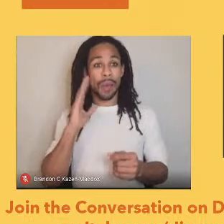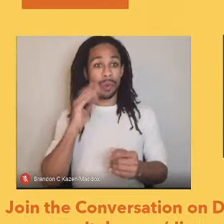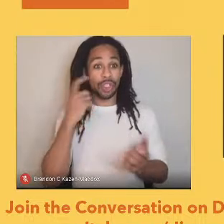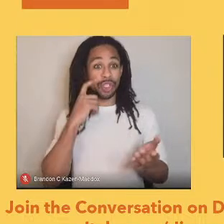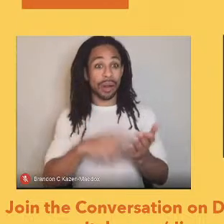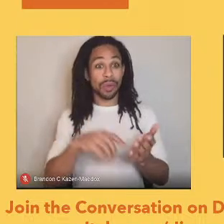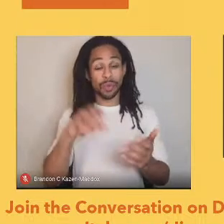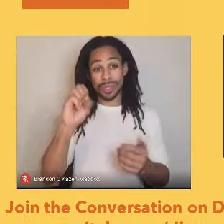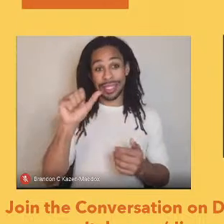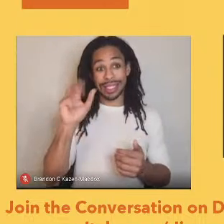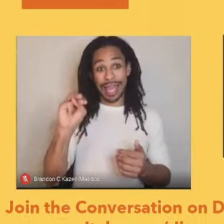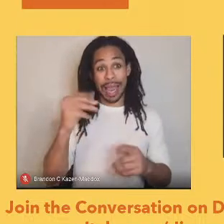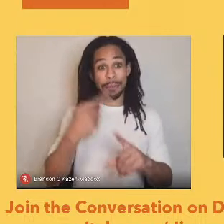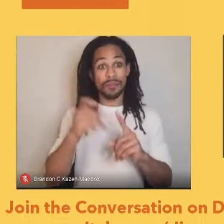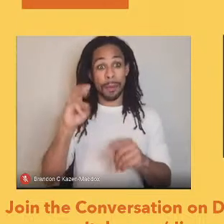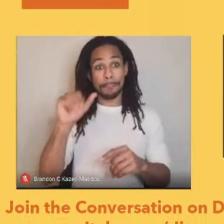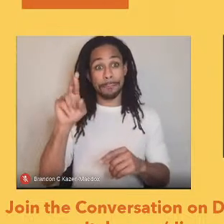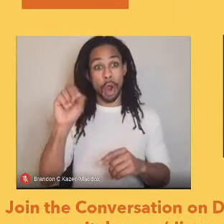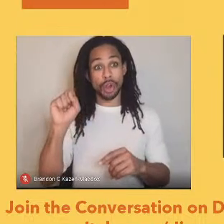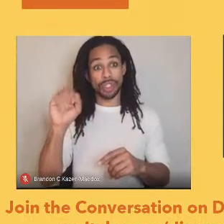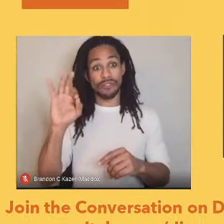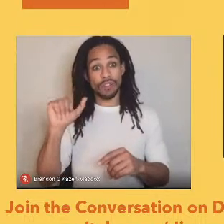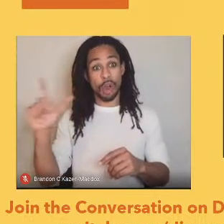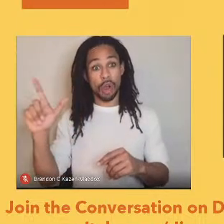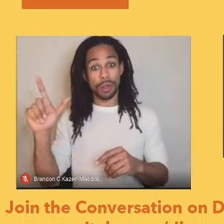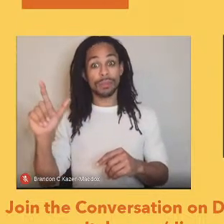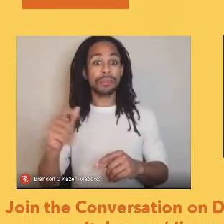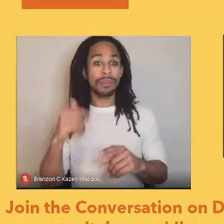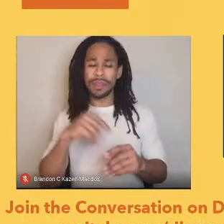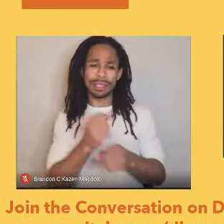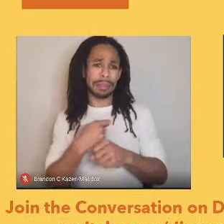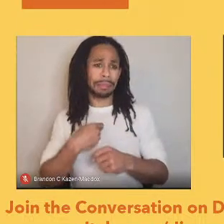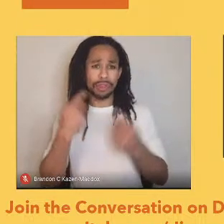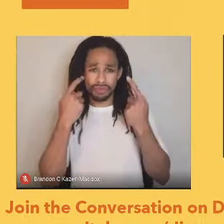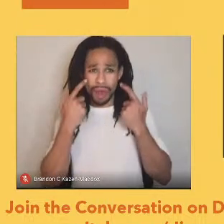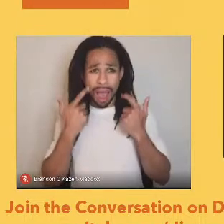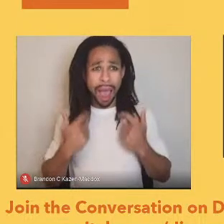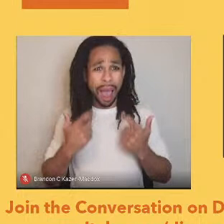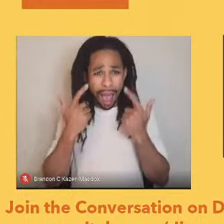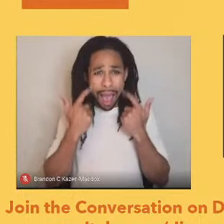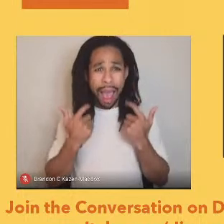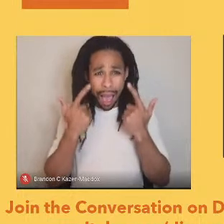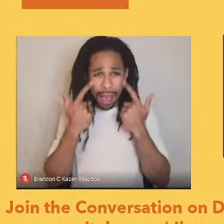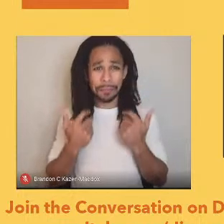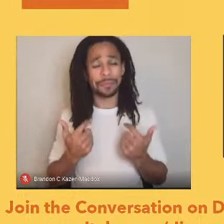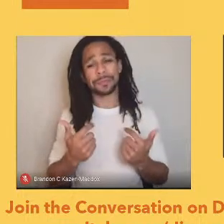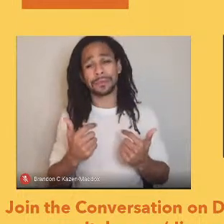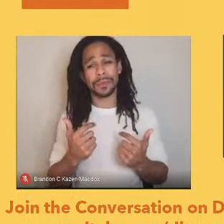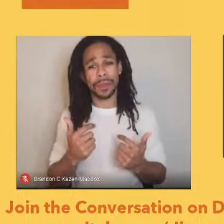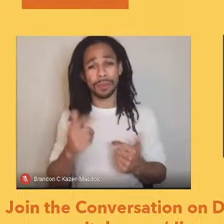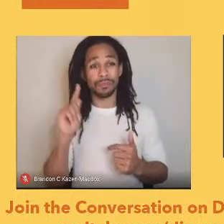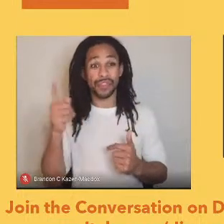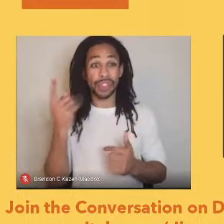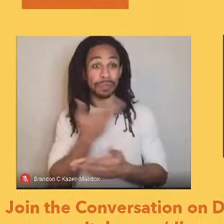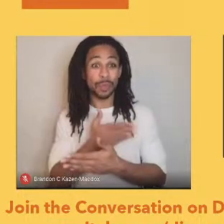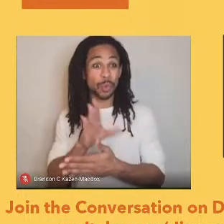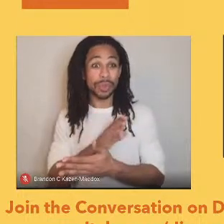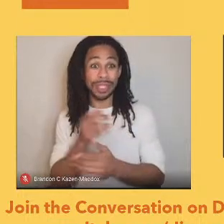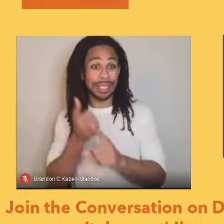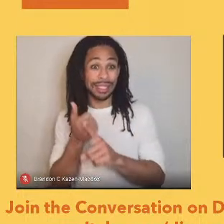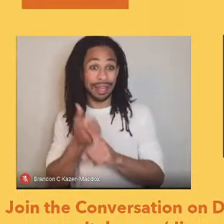Fall. The Mars Fall music has literally made me cry. Like just the music,